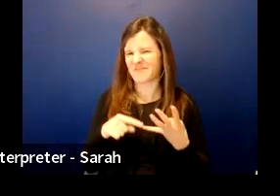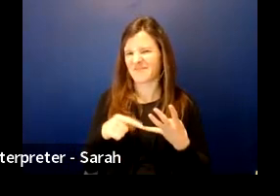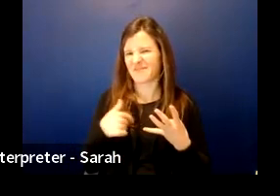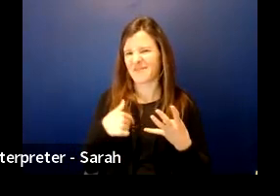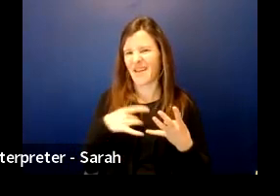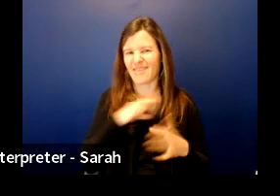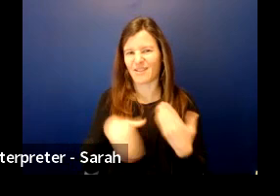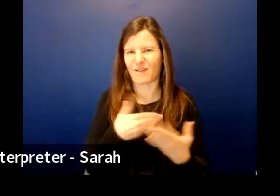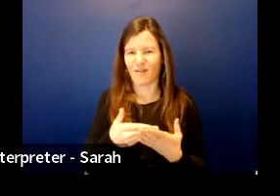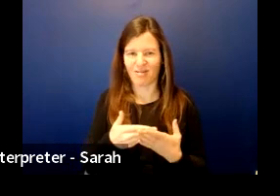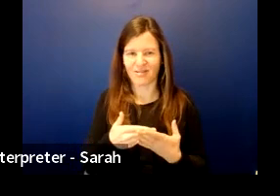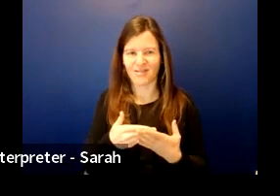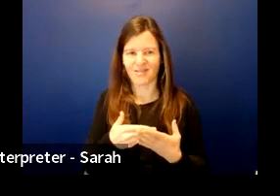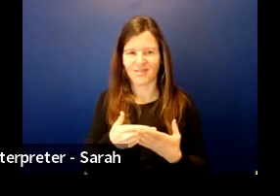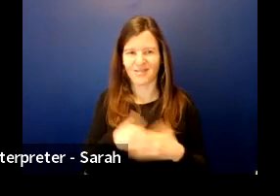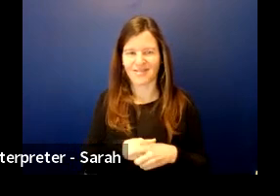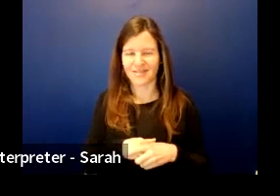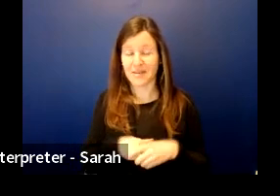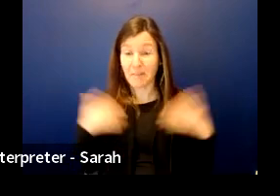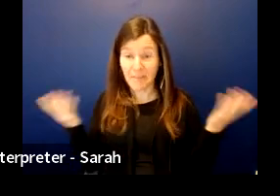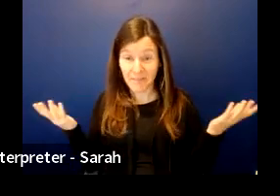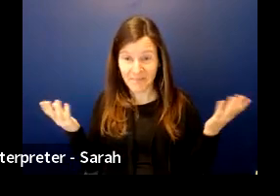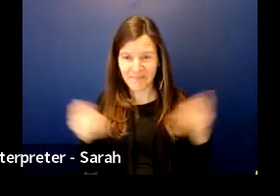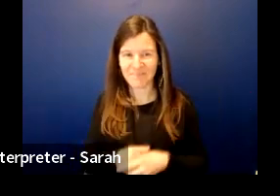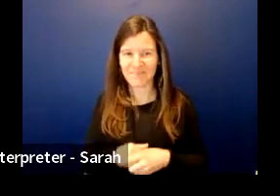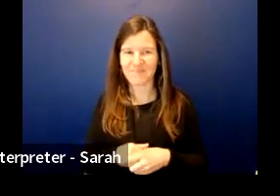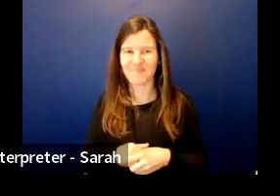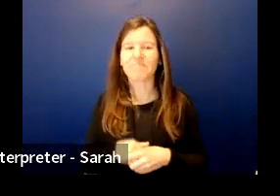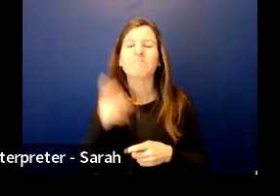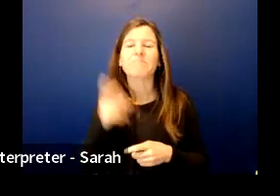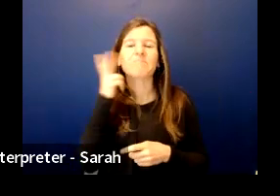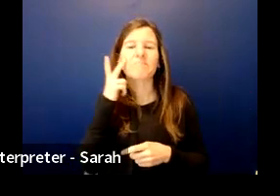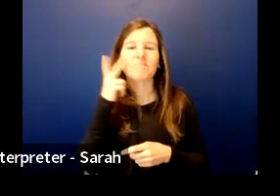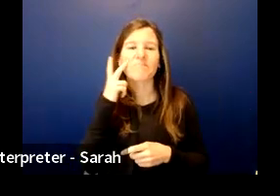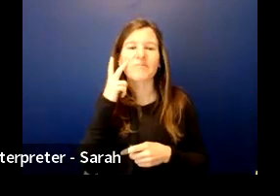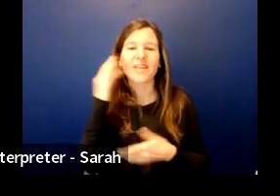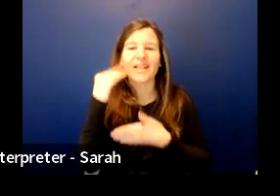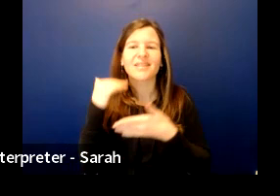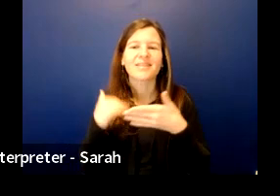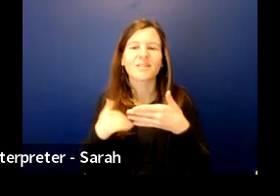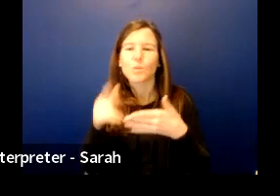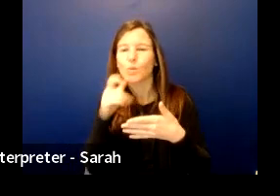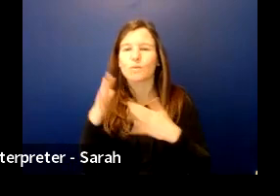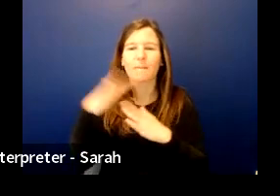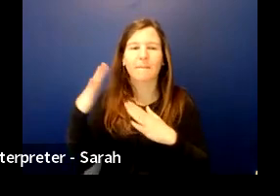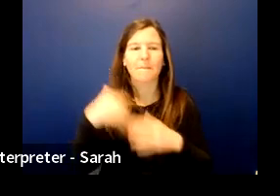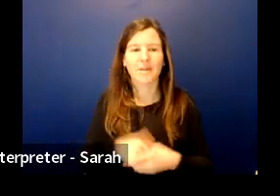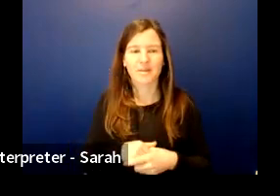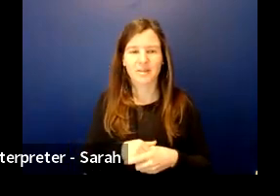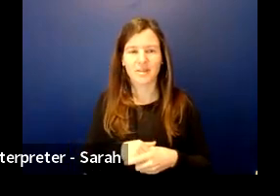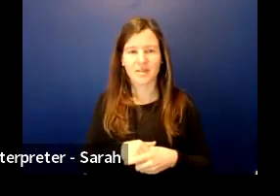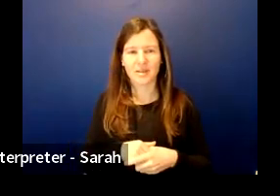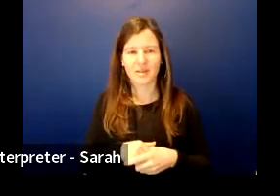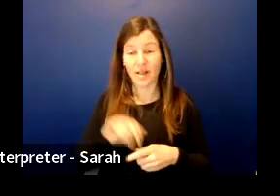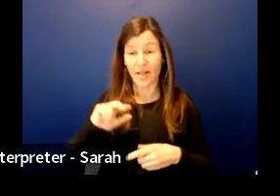personally. And there we are. So let us see who got to the top. In